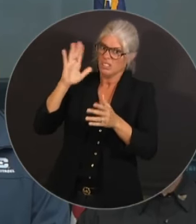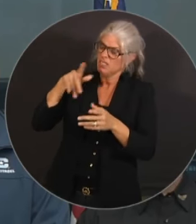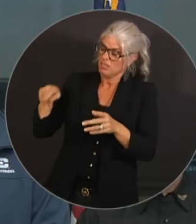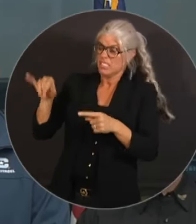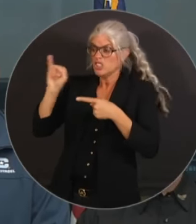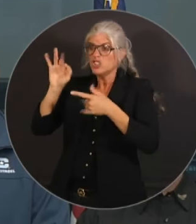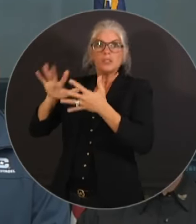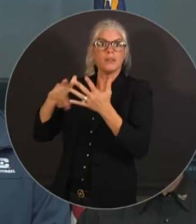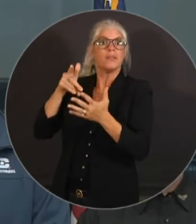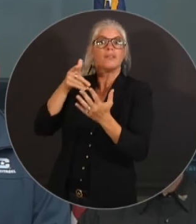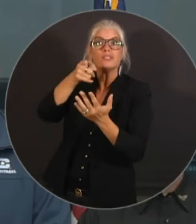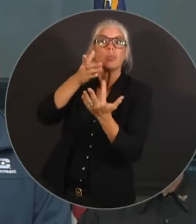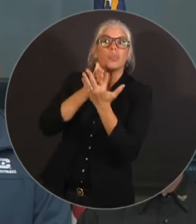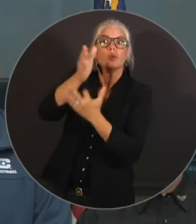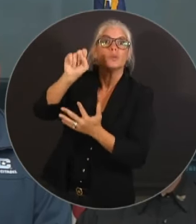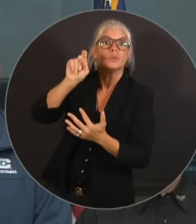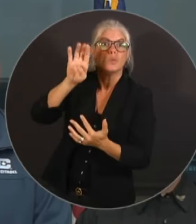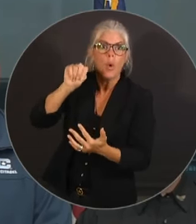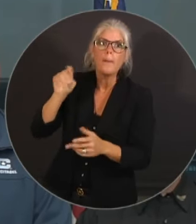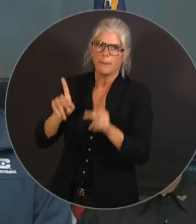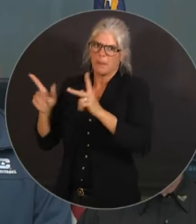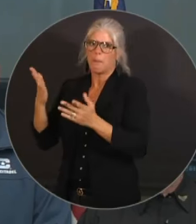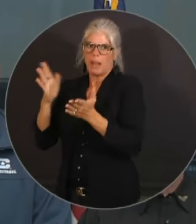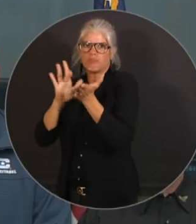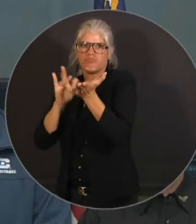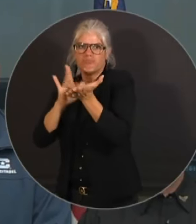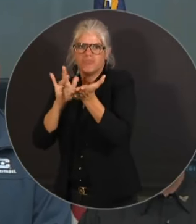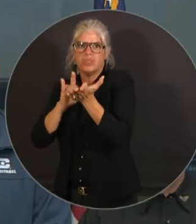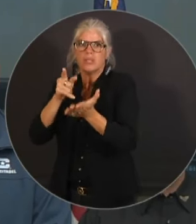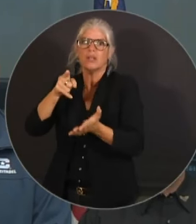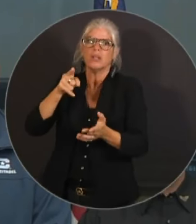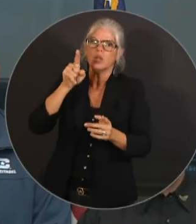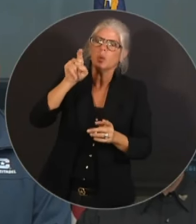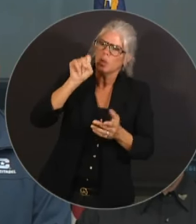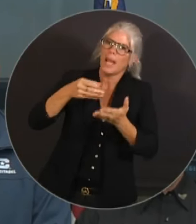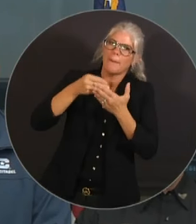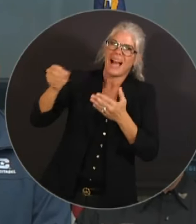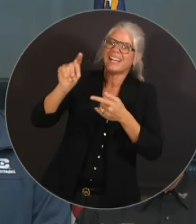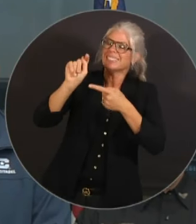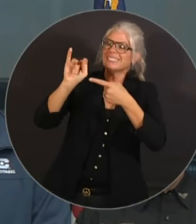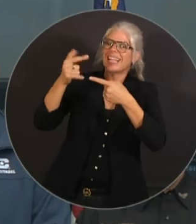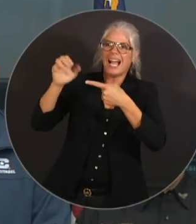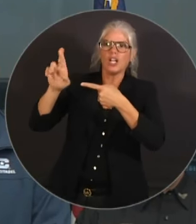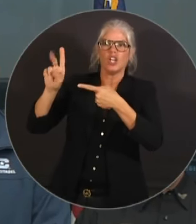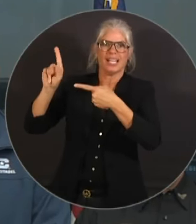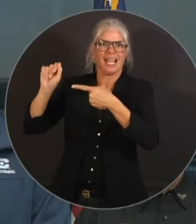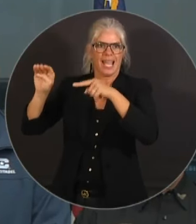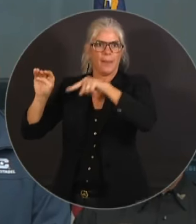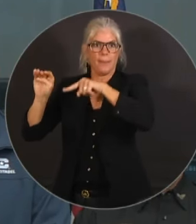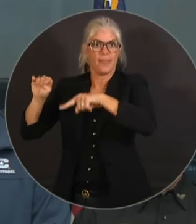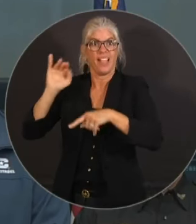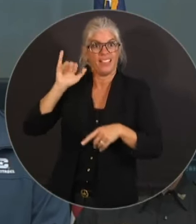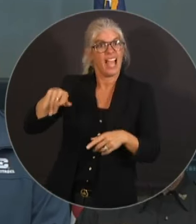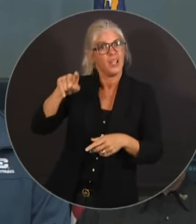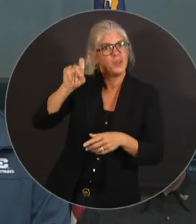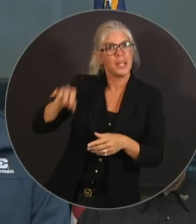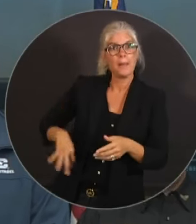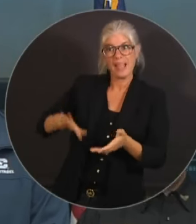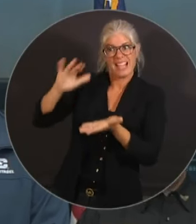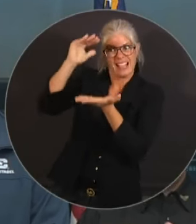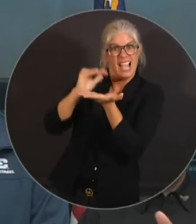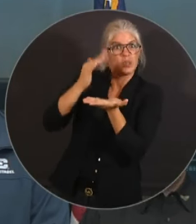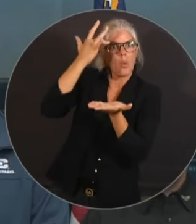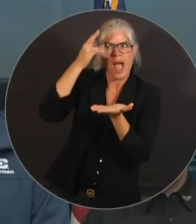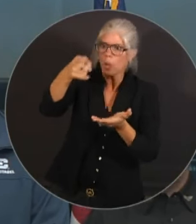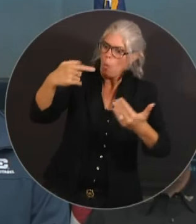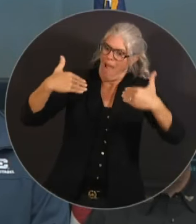they can potentially buy tiger dams for people who have that option, knowing you're going to have to pay out less as a result because you'll mitigate some of the